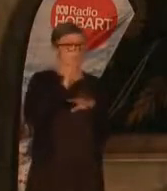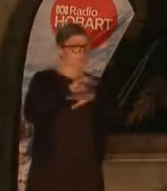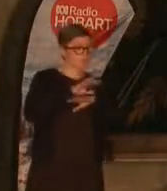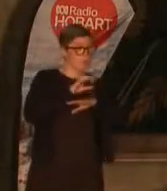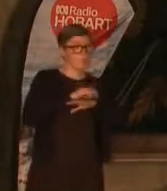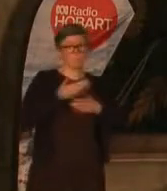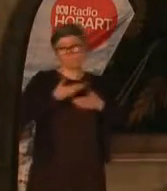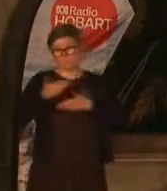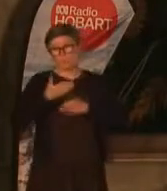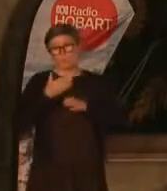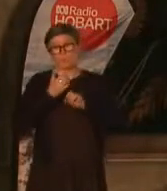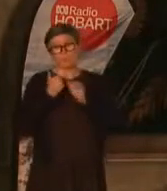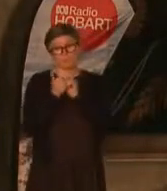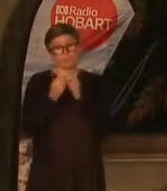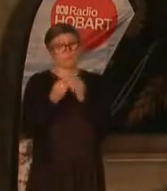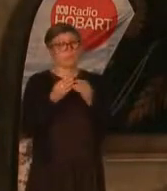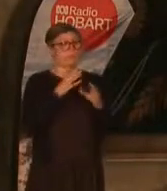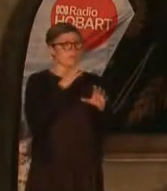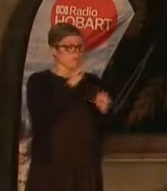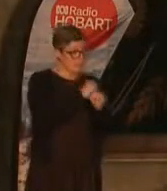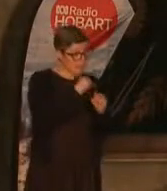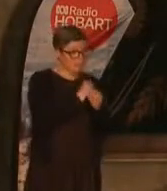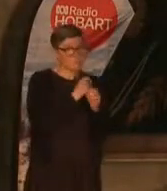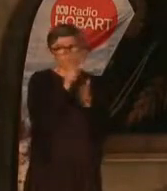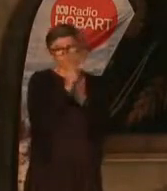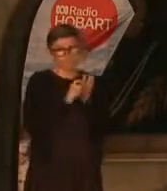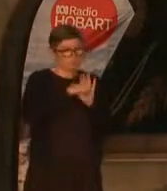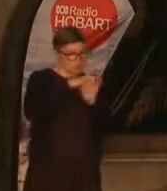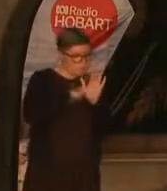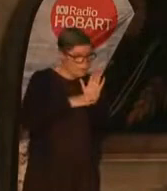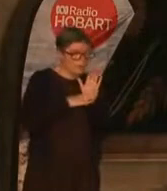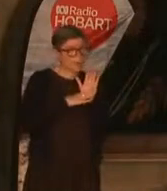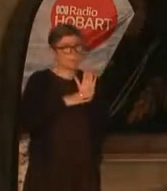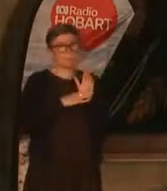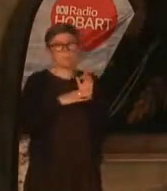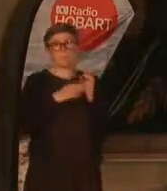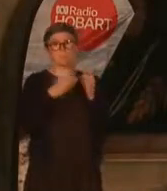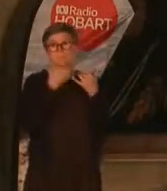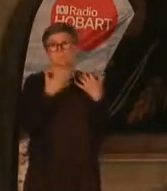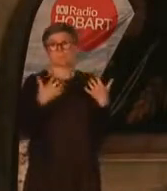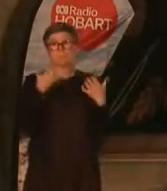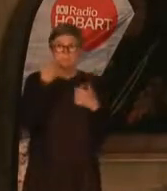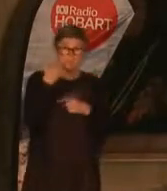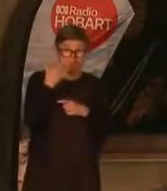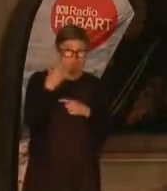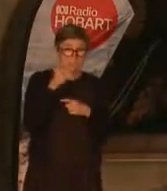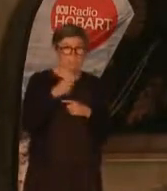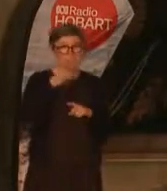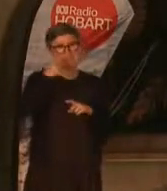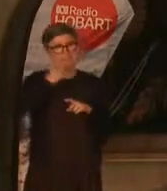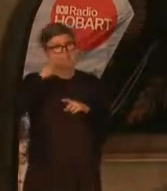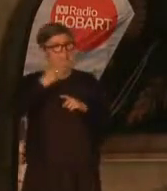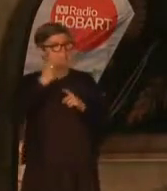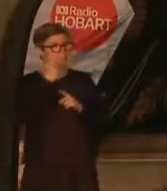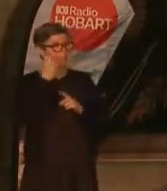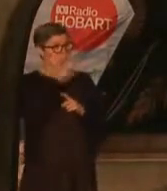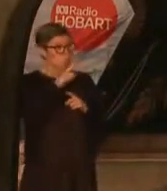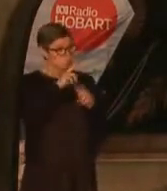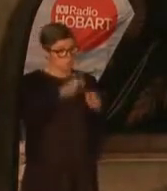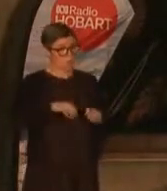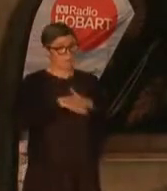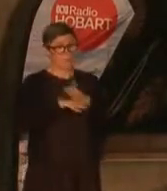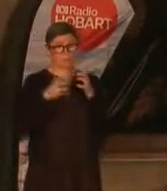government, program evaluation, curriculum development, and public speaking. She's a senior Indigenous scholar with UTAS, undertaking a